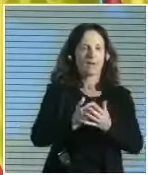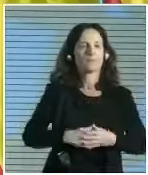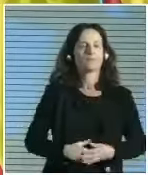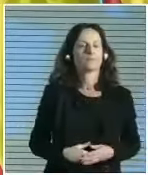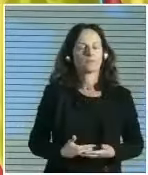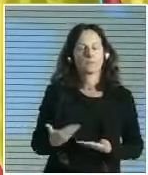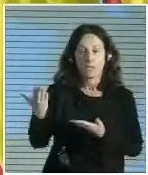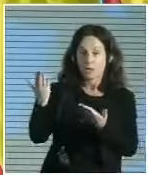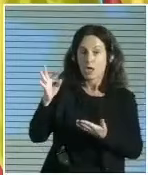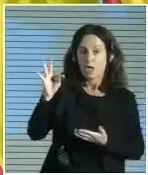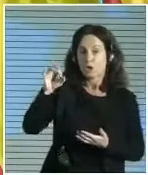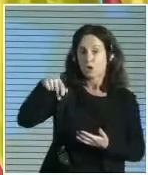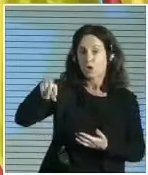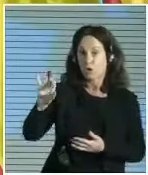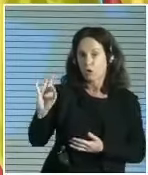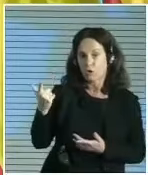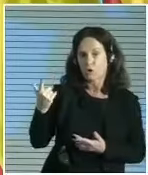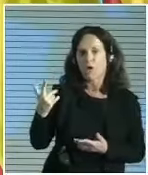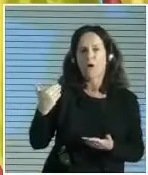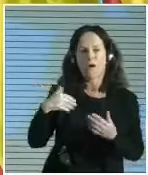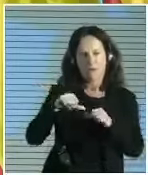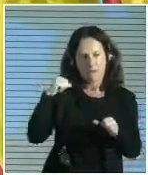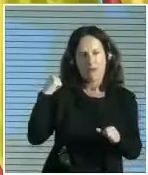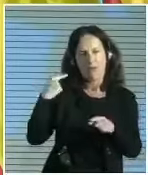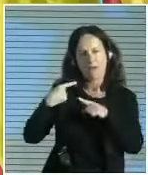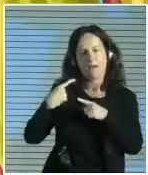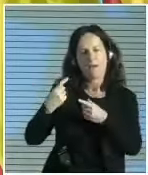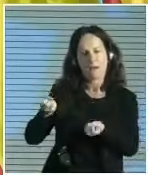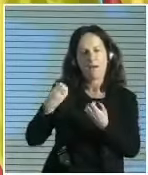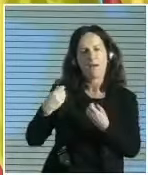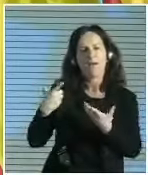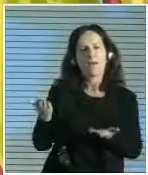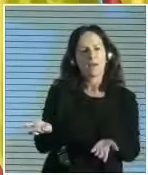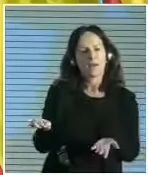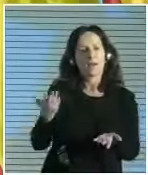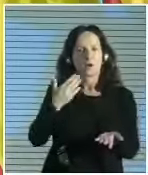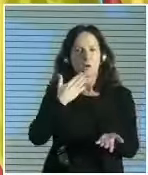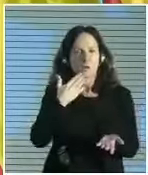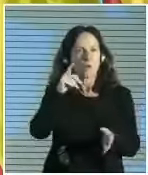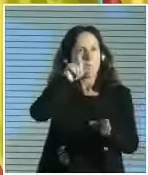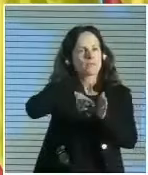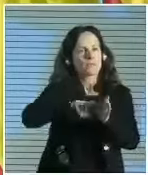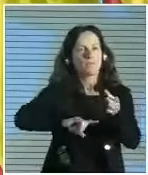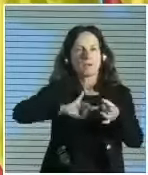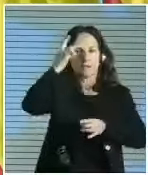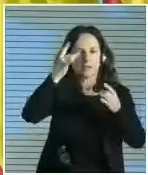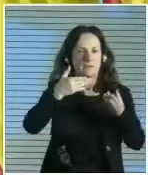implementation of initiatives. They have been explaining how they are leading by